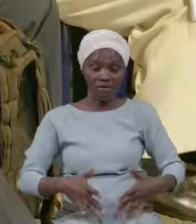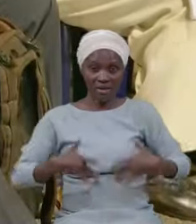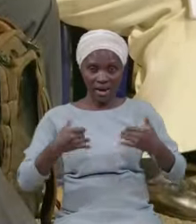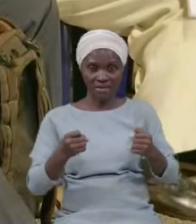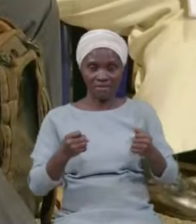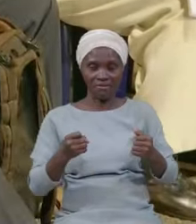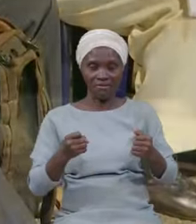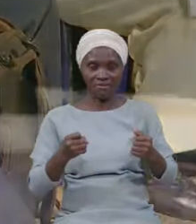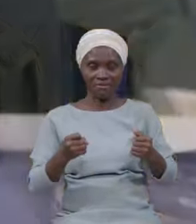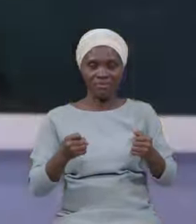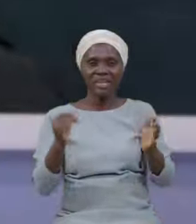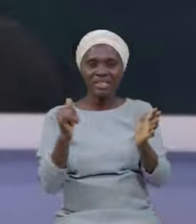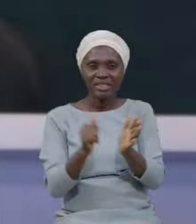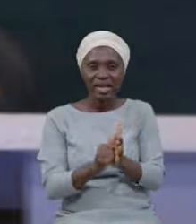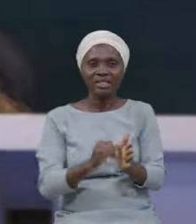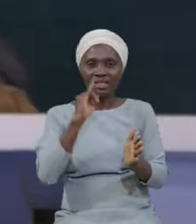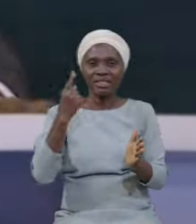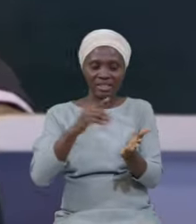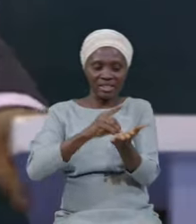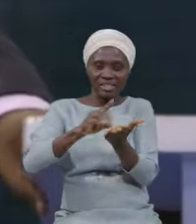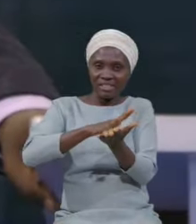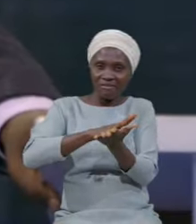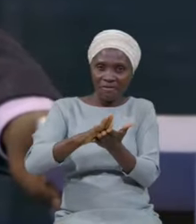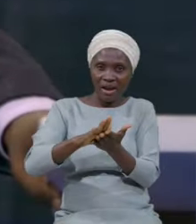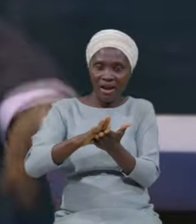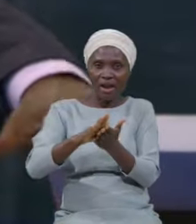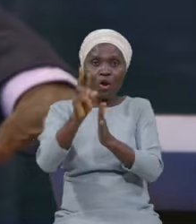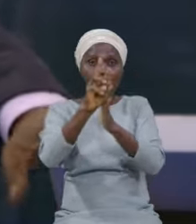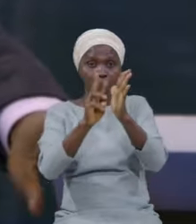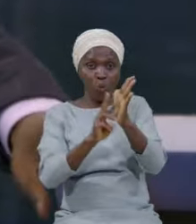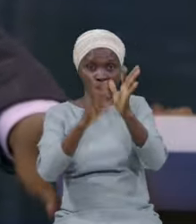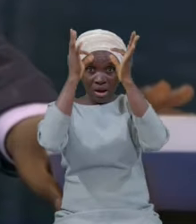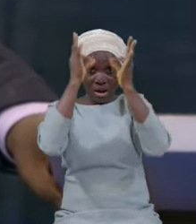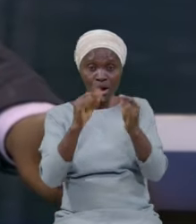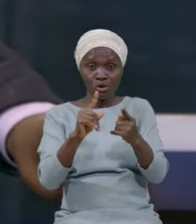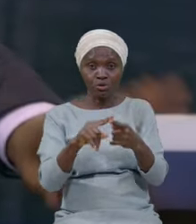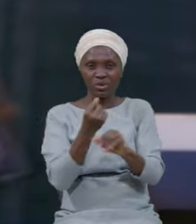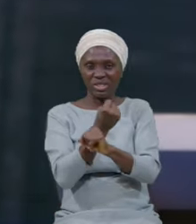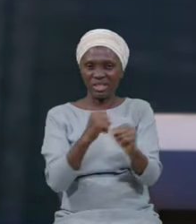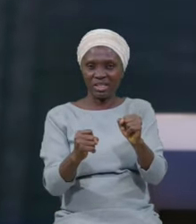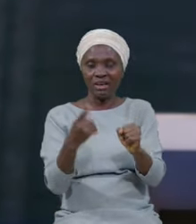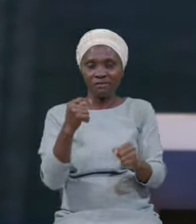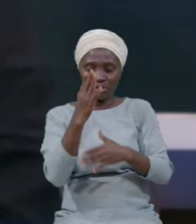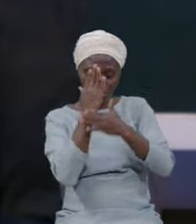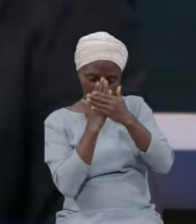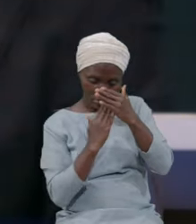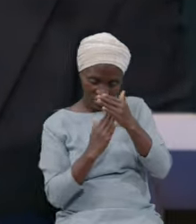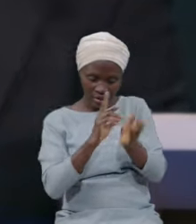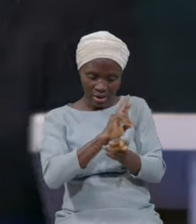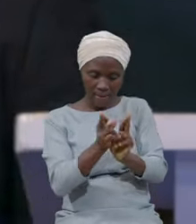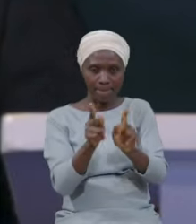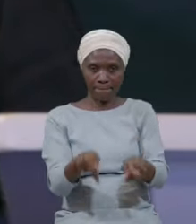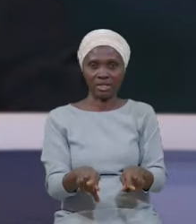the divine will, to save the submissive penitent. I come to number two